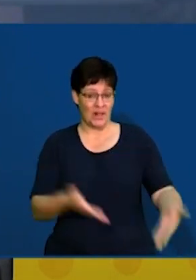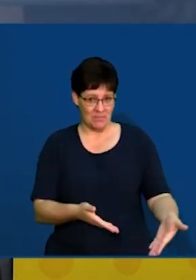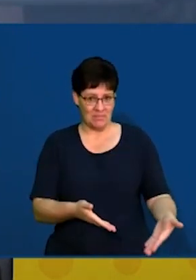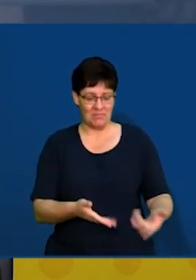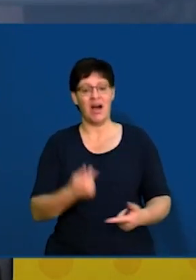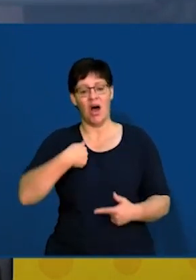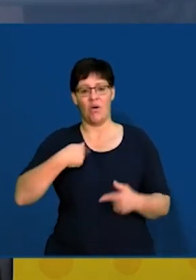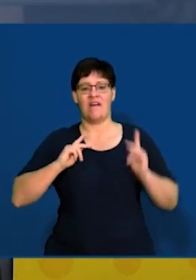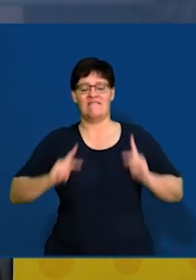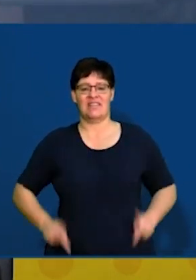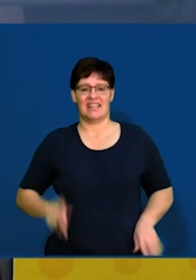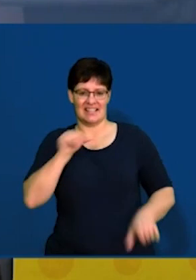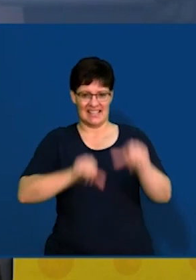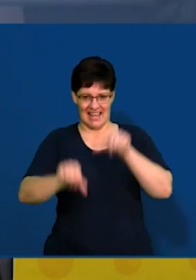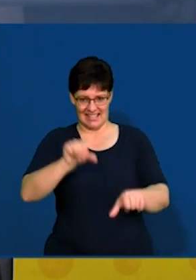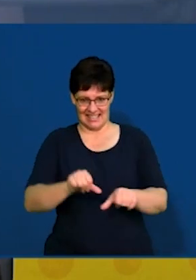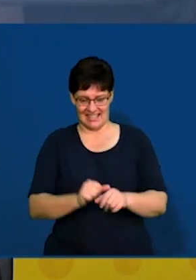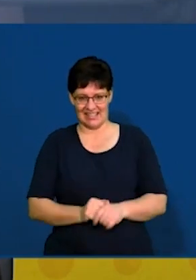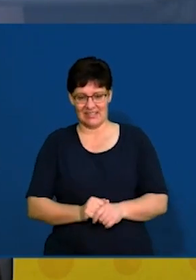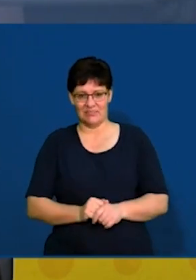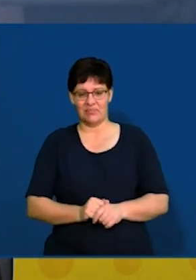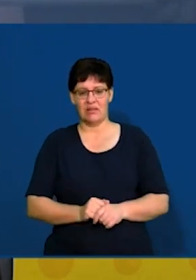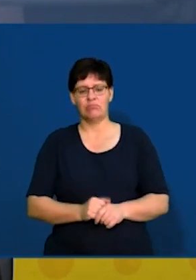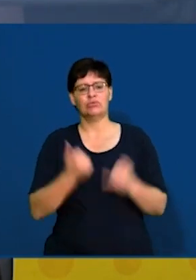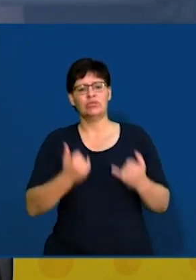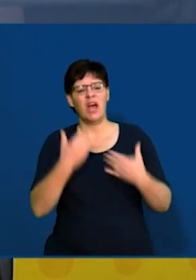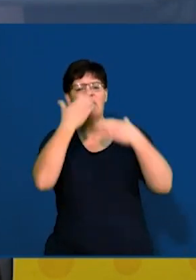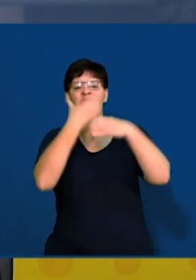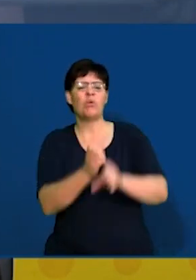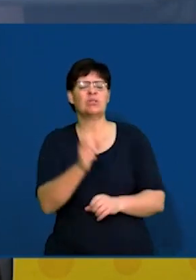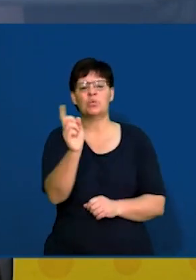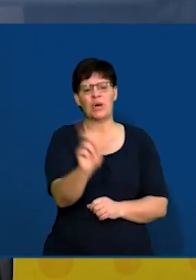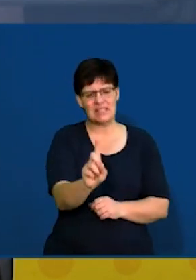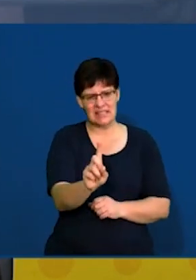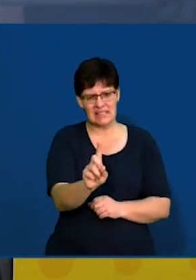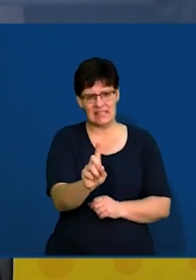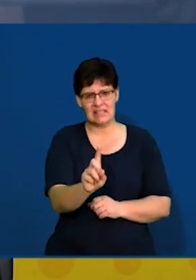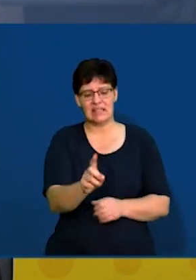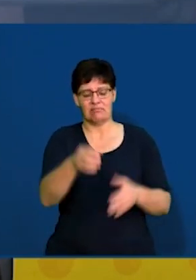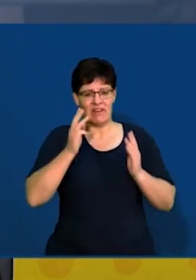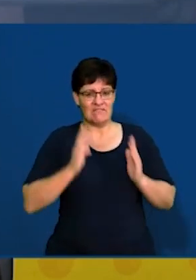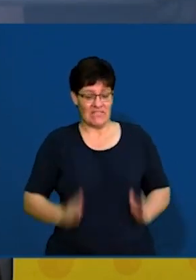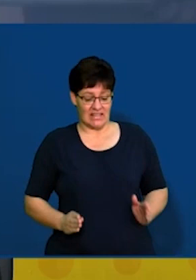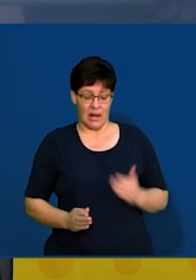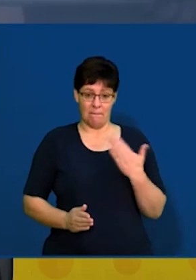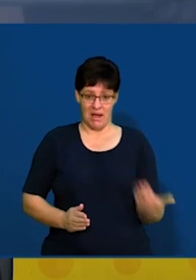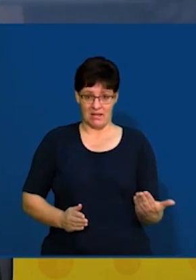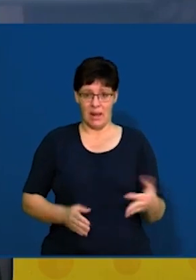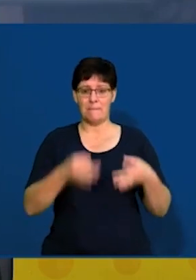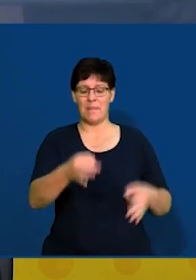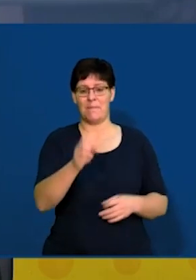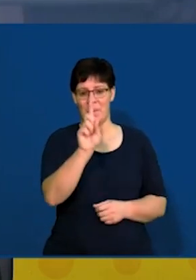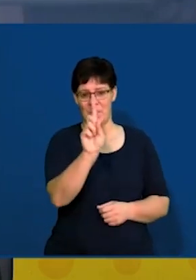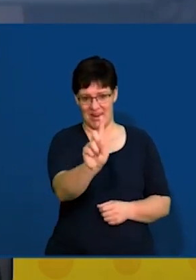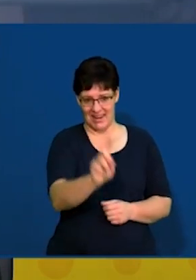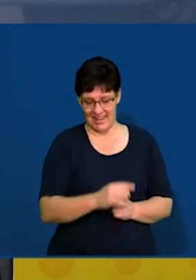our physical science focus session. Today we'll be basically looking into the physics, which is paper 1, as